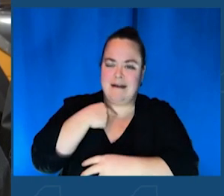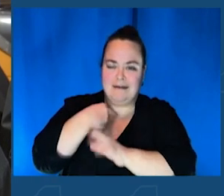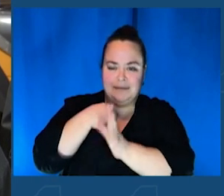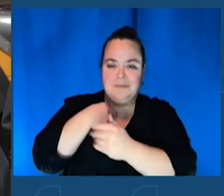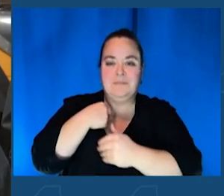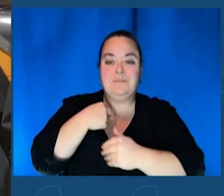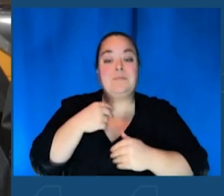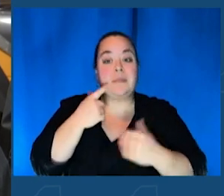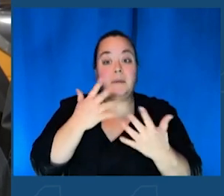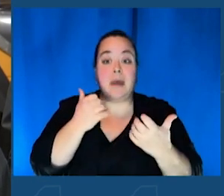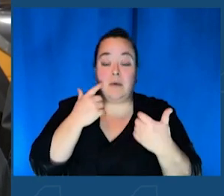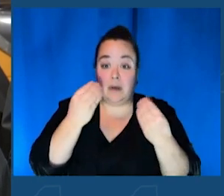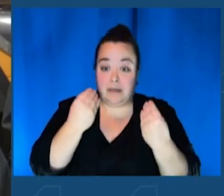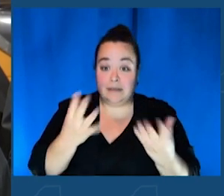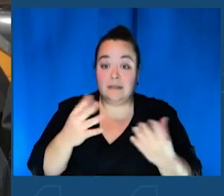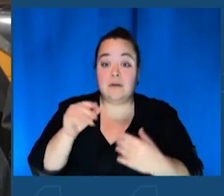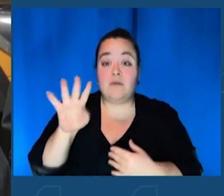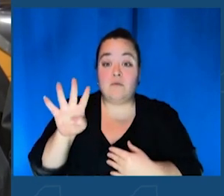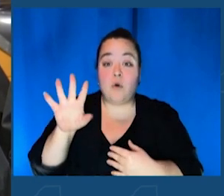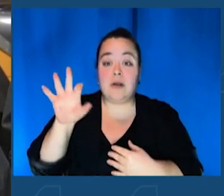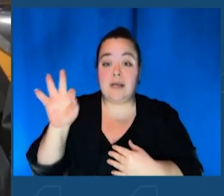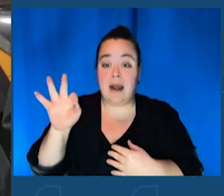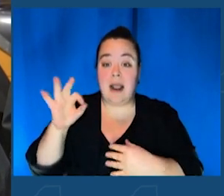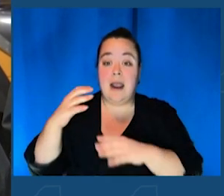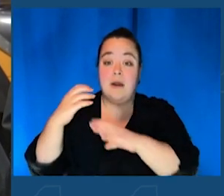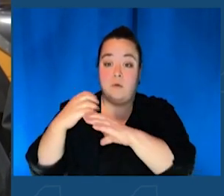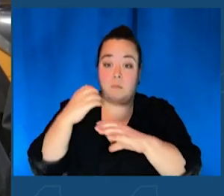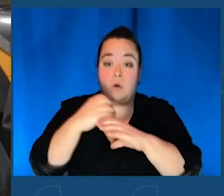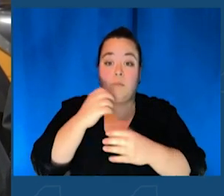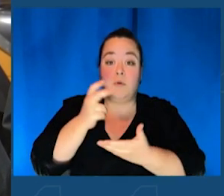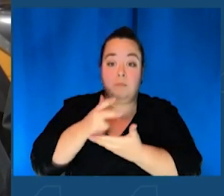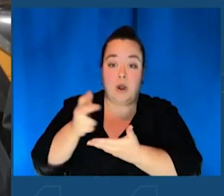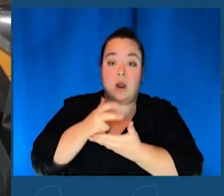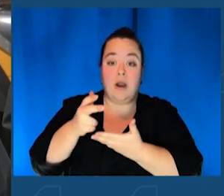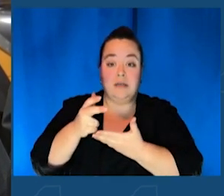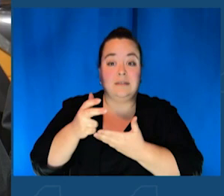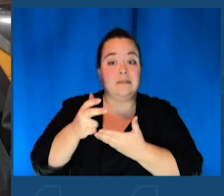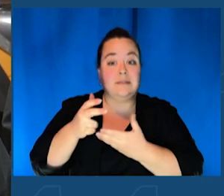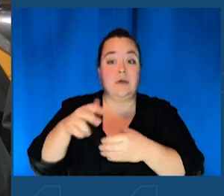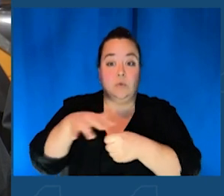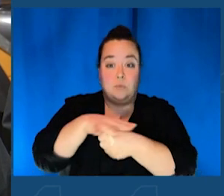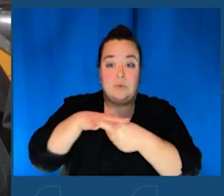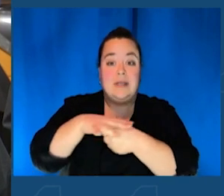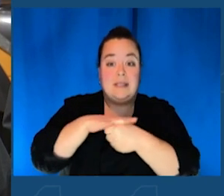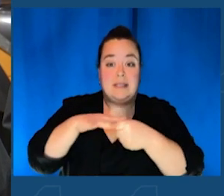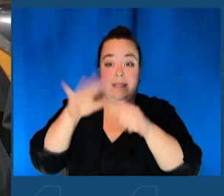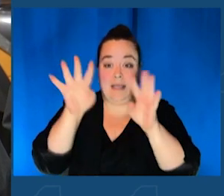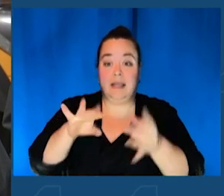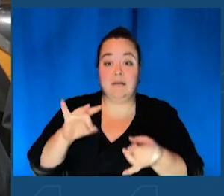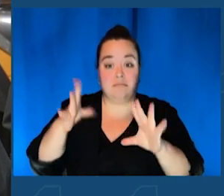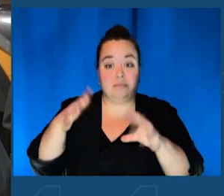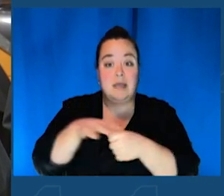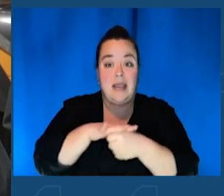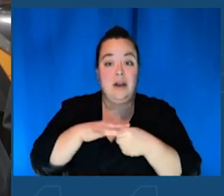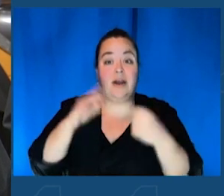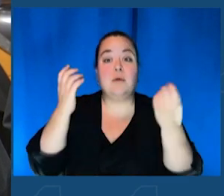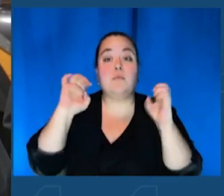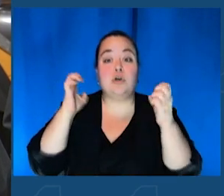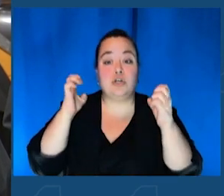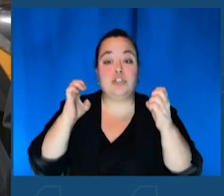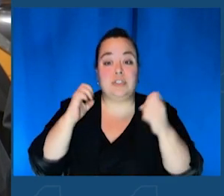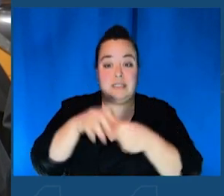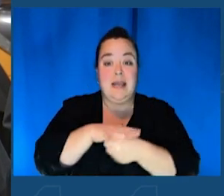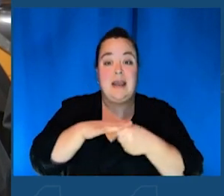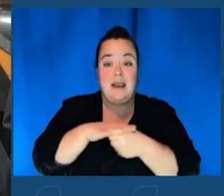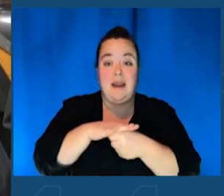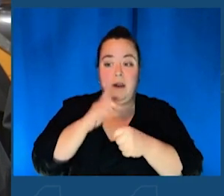49 mobile home parks within the vicinity of the disaster area, our emergency area. All of them are being checked on personally because